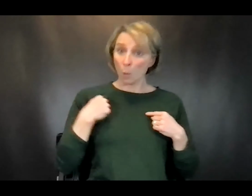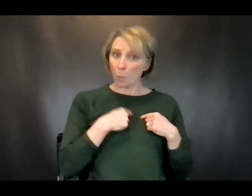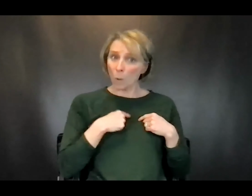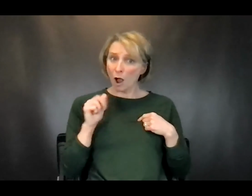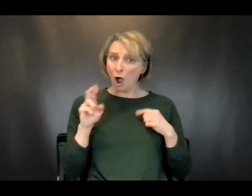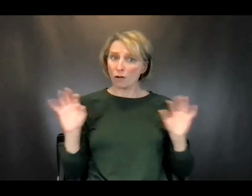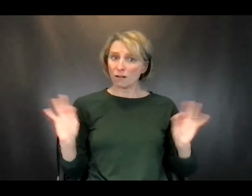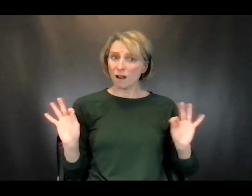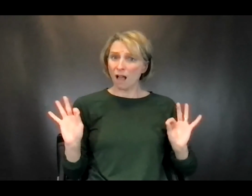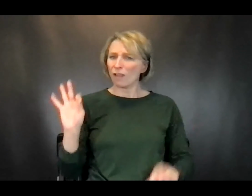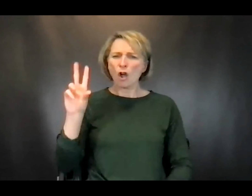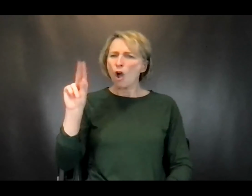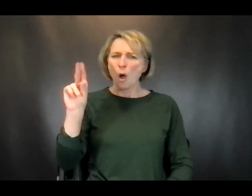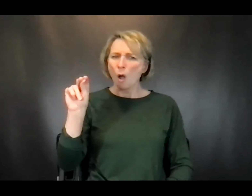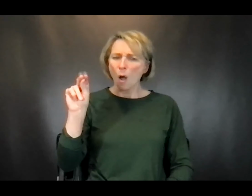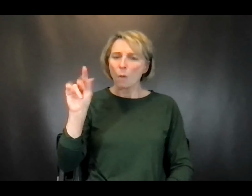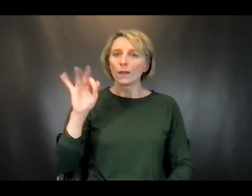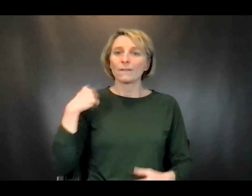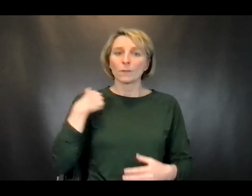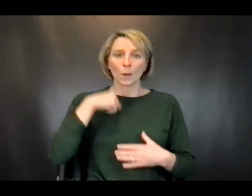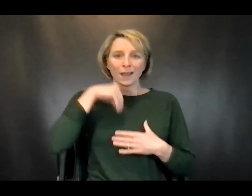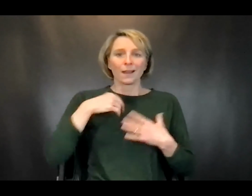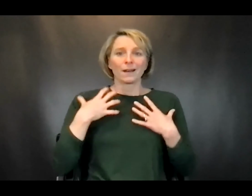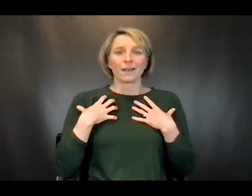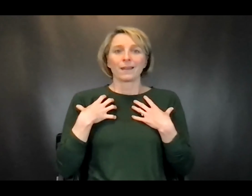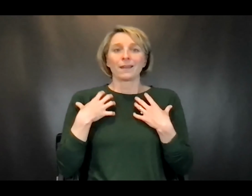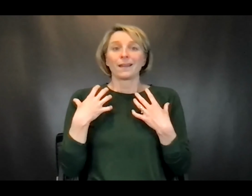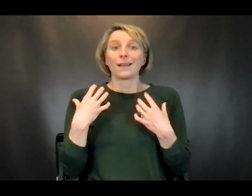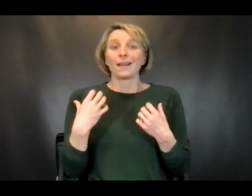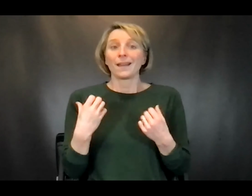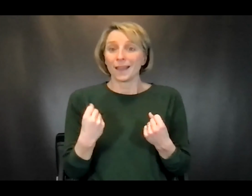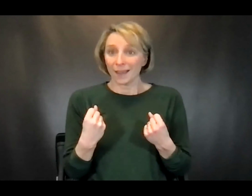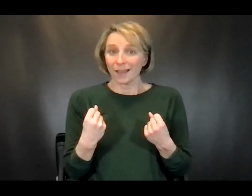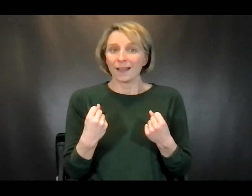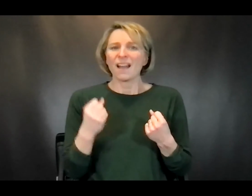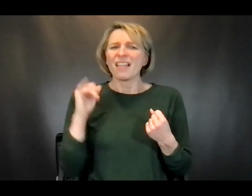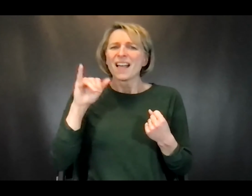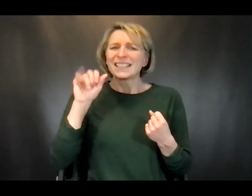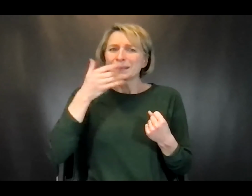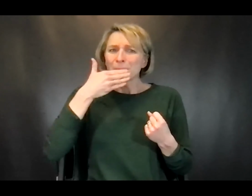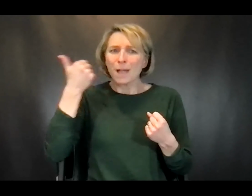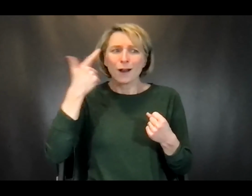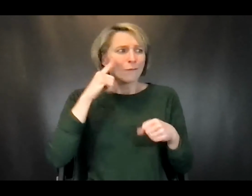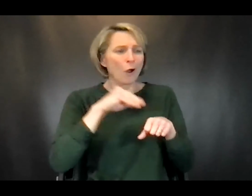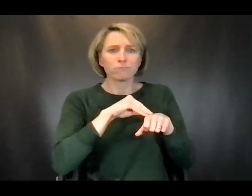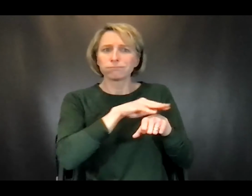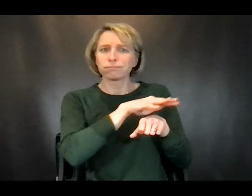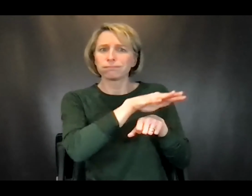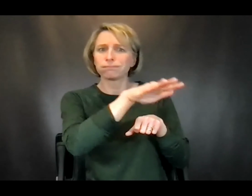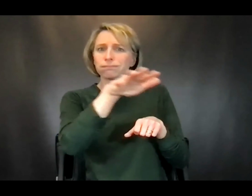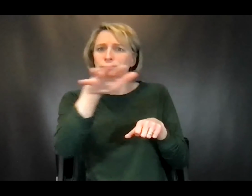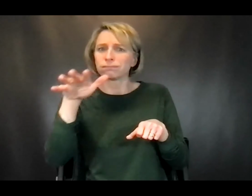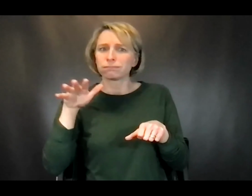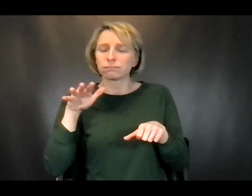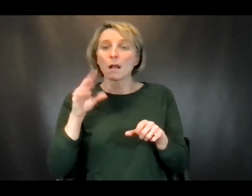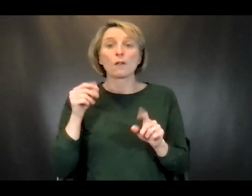the better off everyone around us is going to be. And this is about